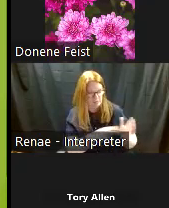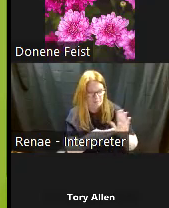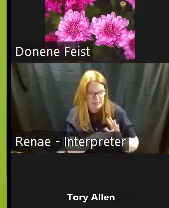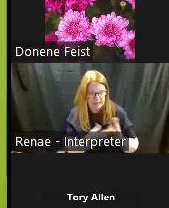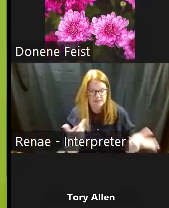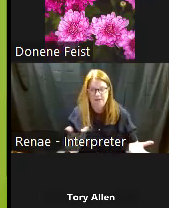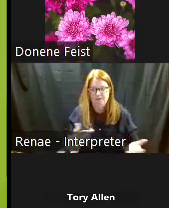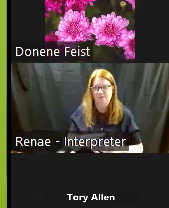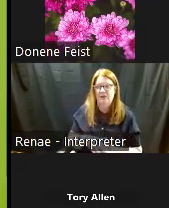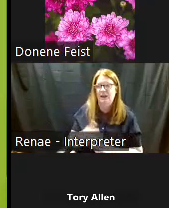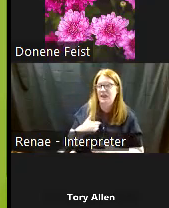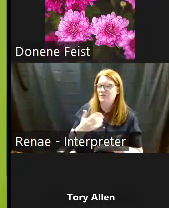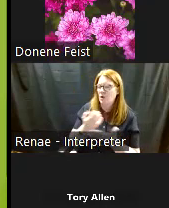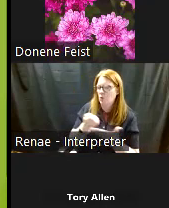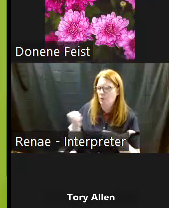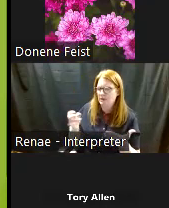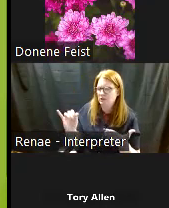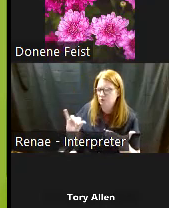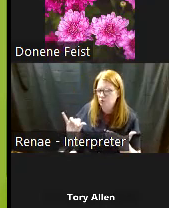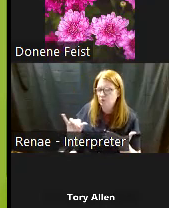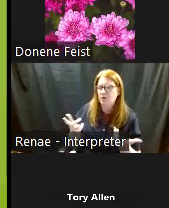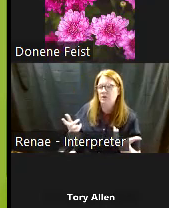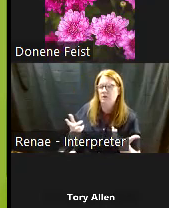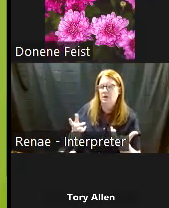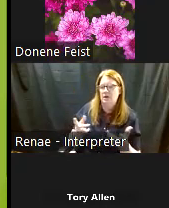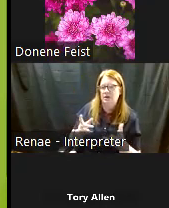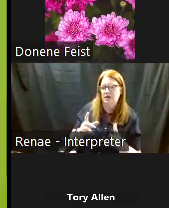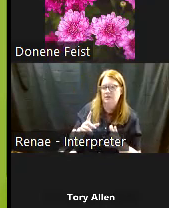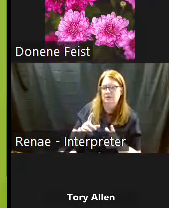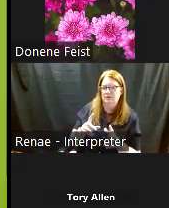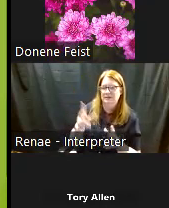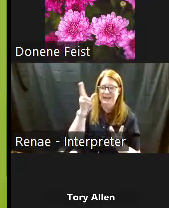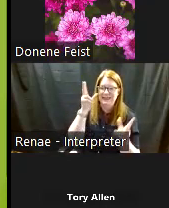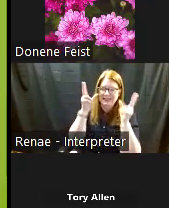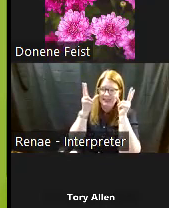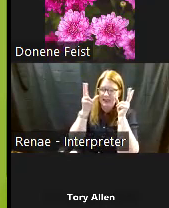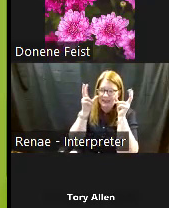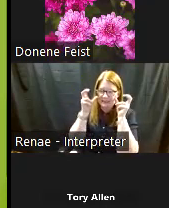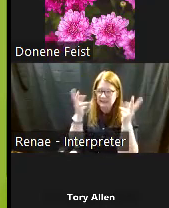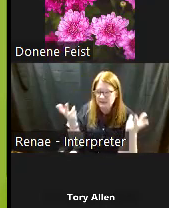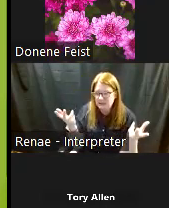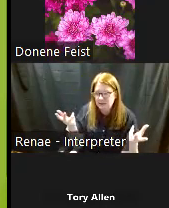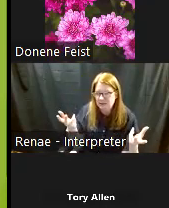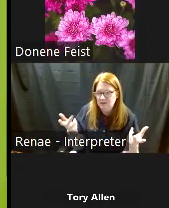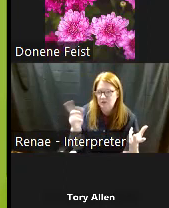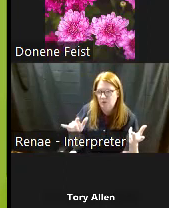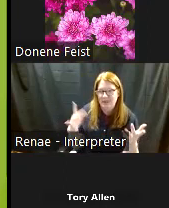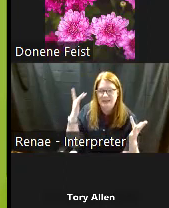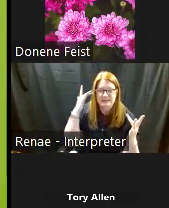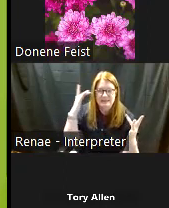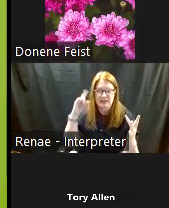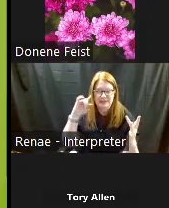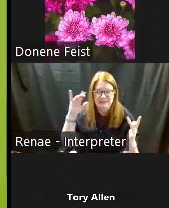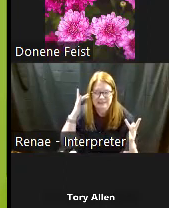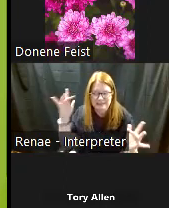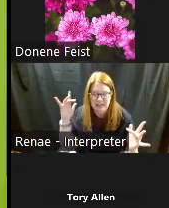I've got equipment that I can kind of enter the results into, and then we can listen to what that sounds like.